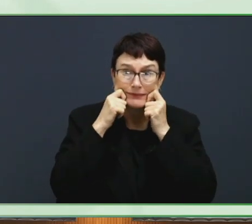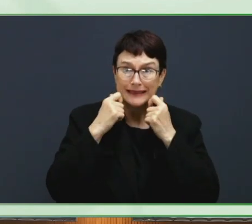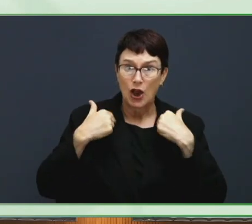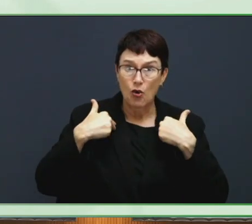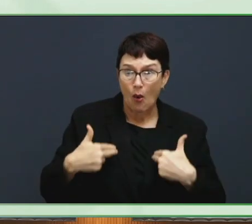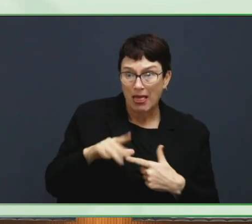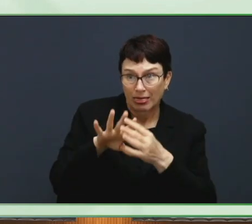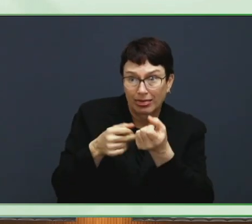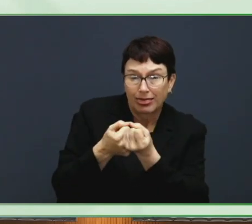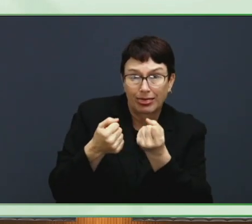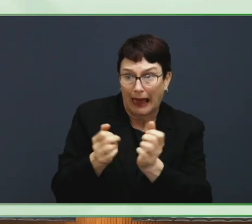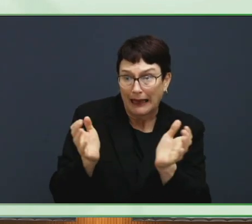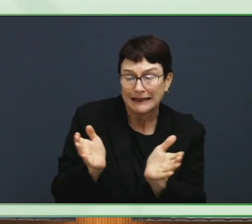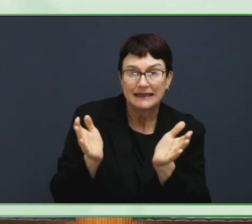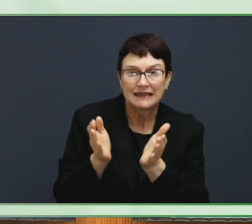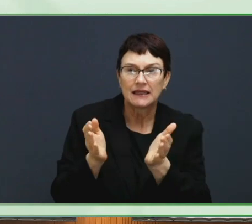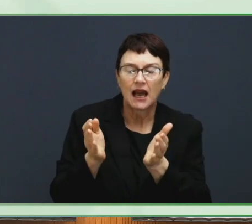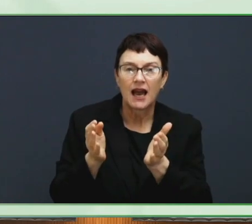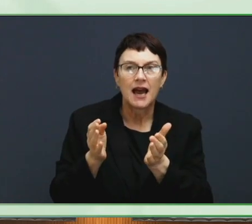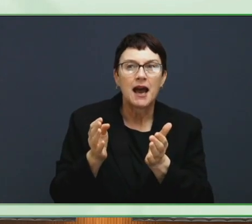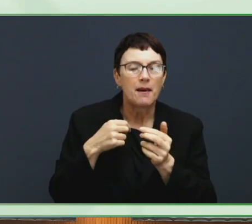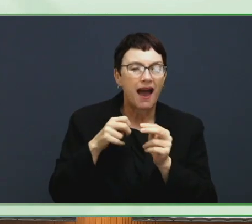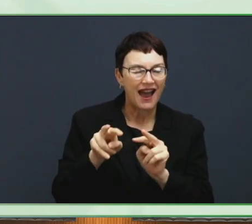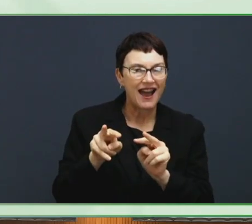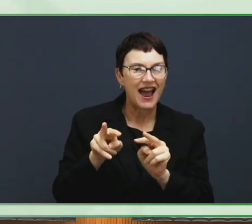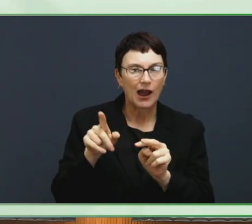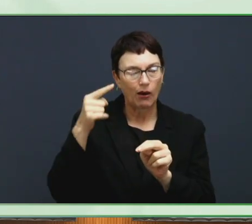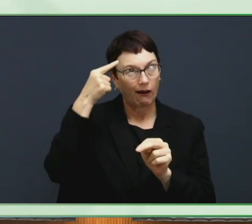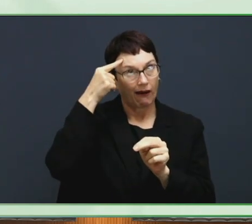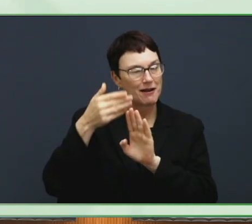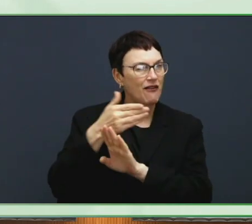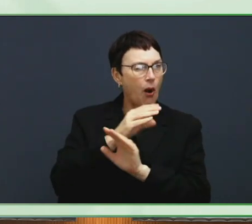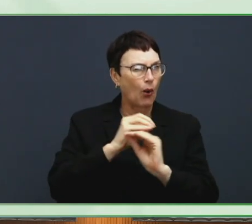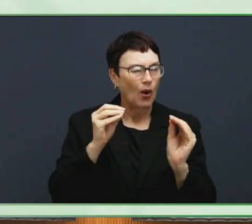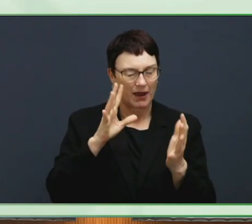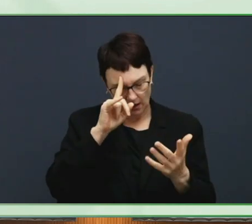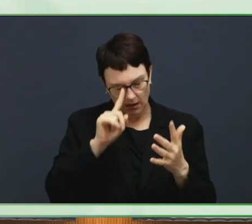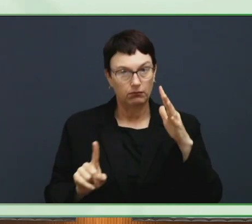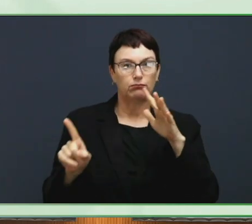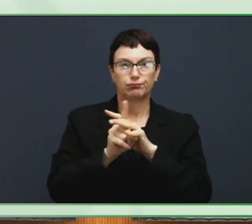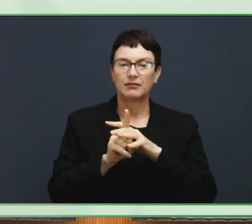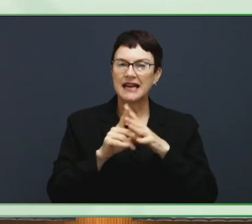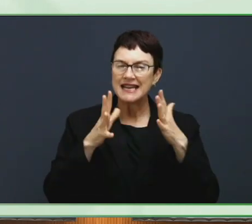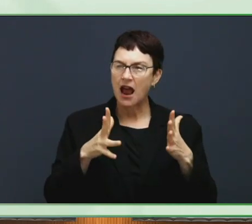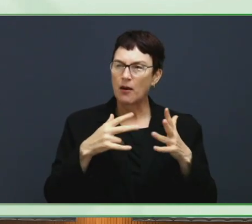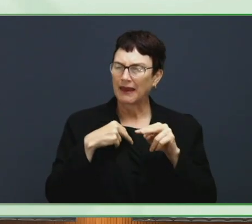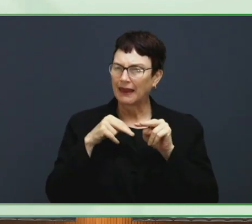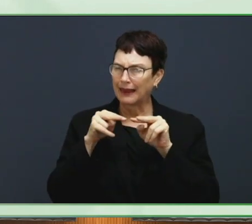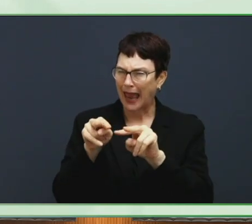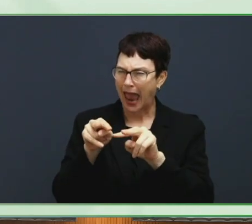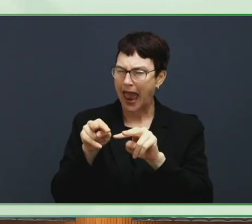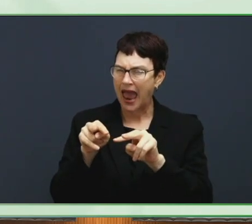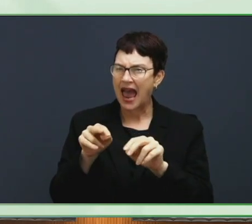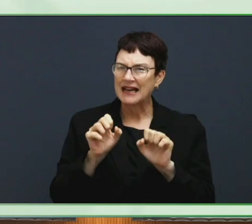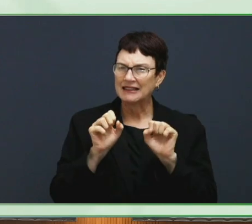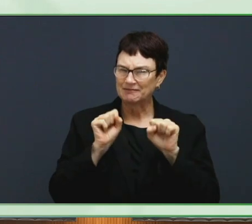during our crisis. So then I was thinking, it is so similar what we experience in